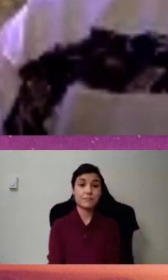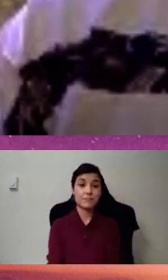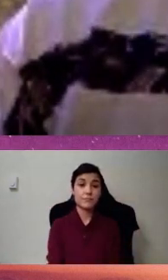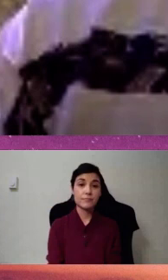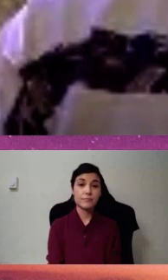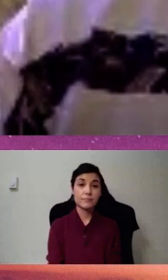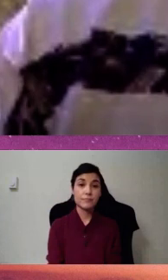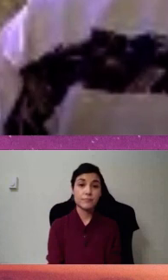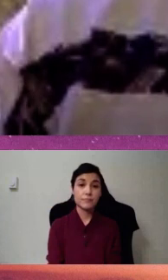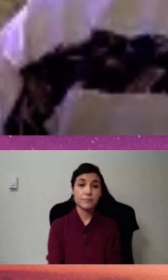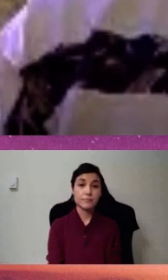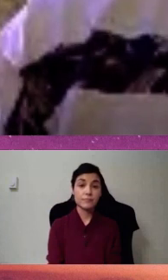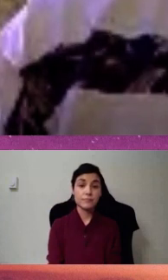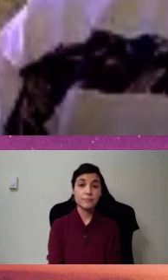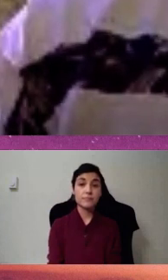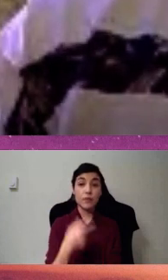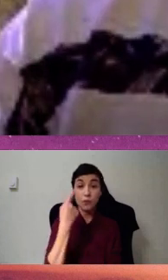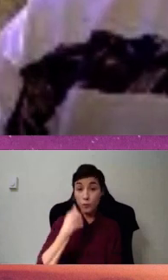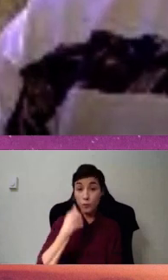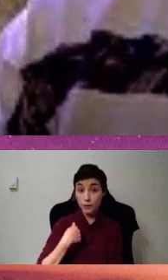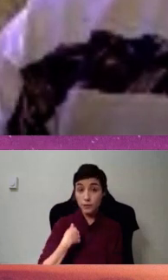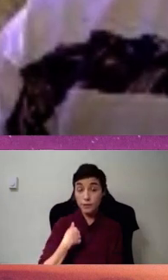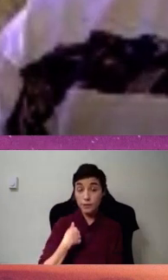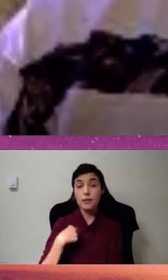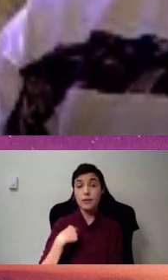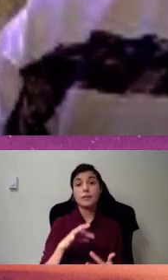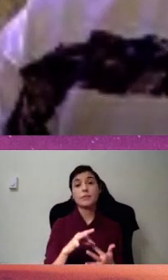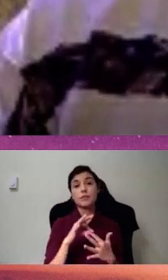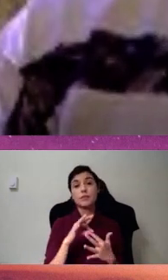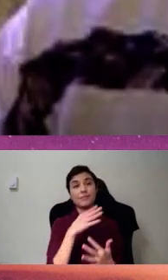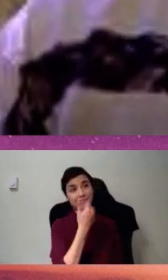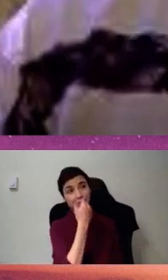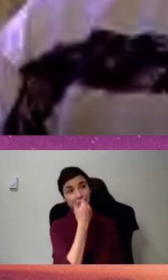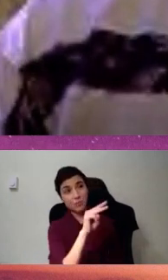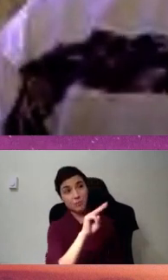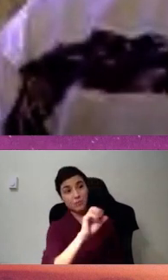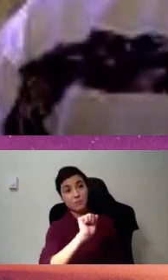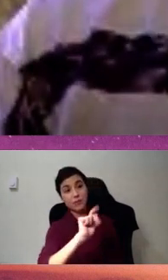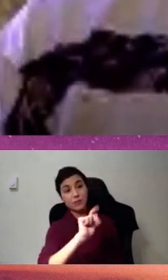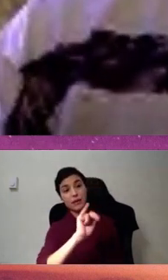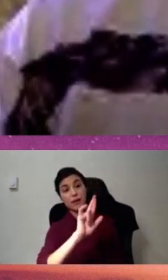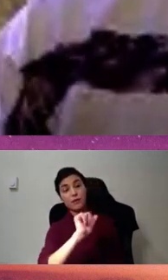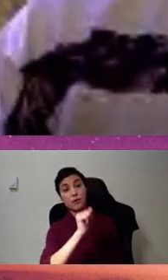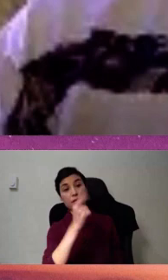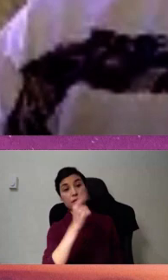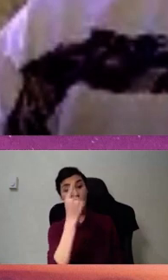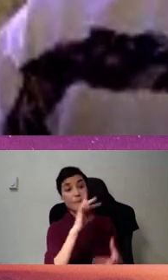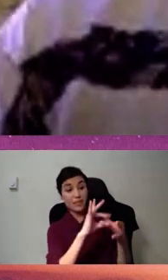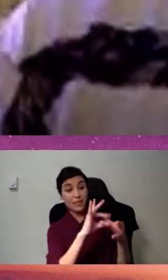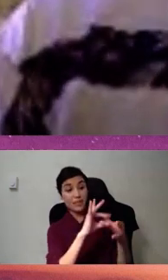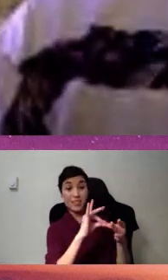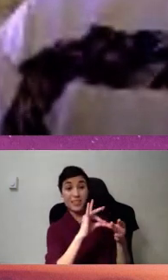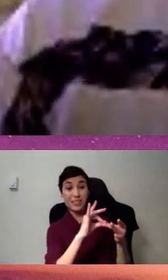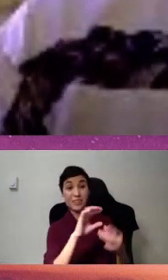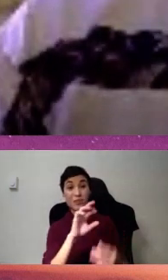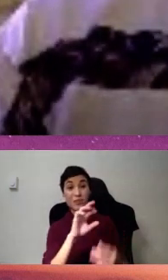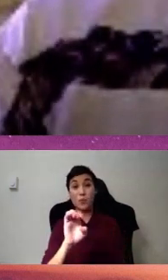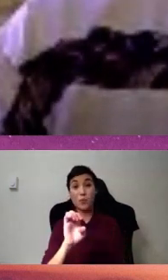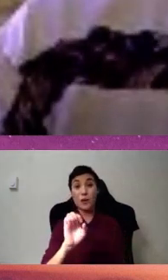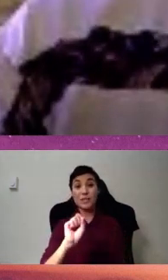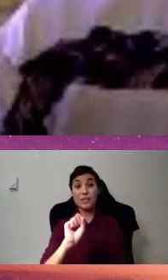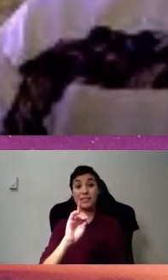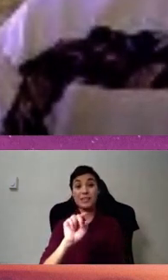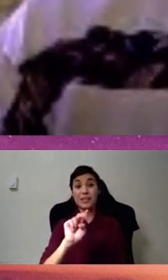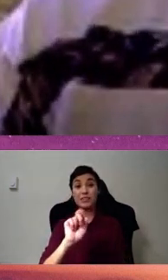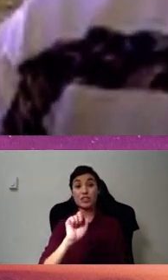And like for me, especially like I thank you, Mahkyra, for bringing up the residential schools. For me, that's